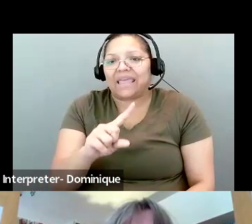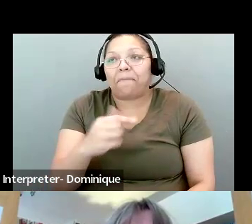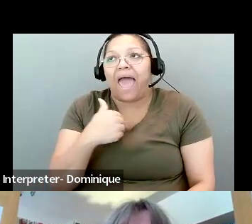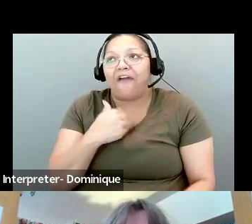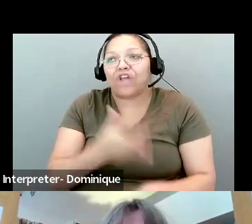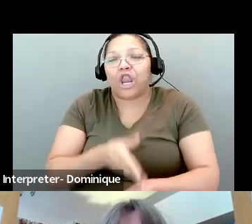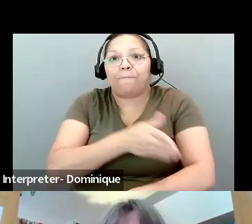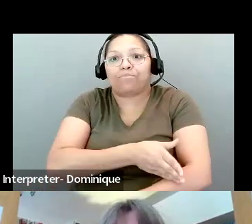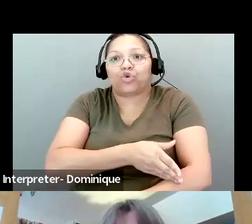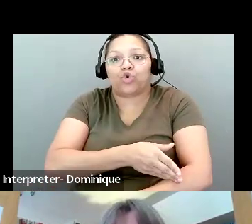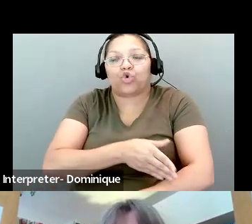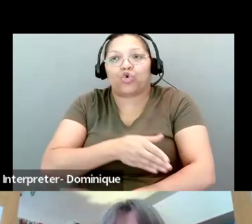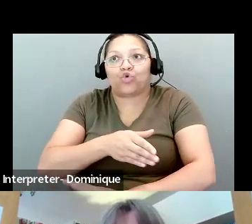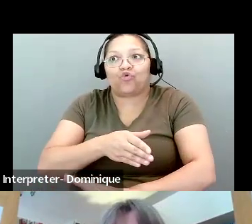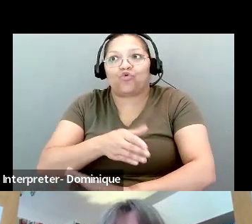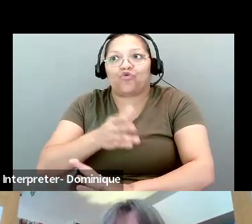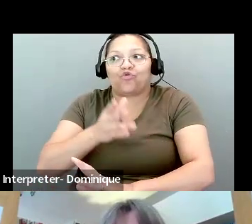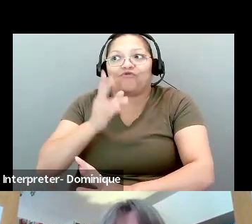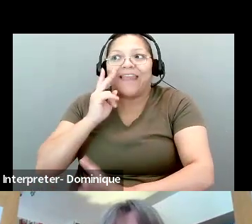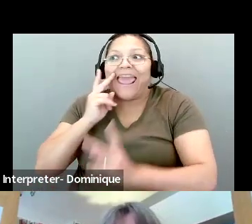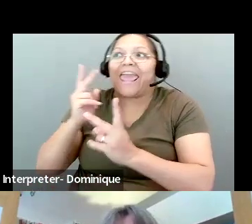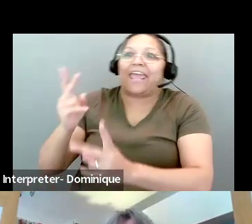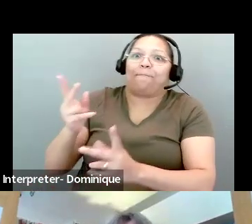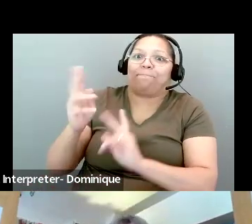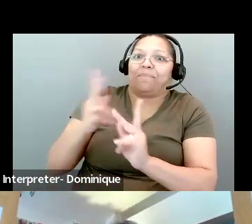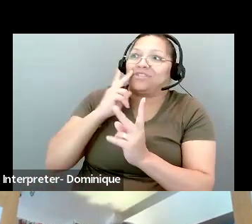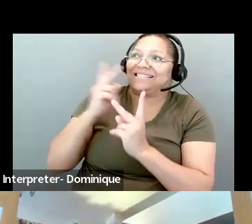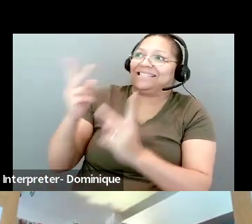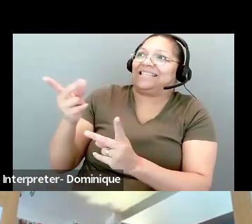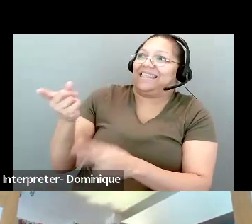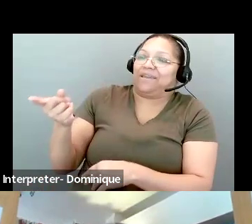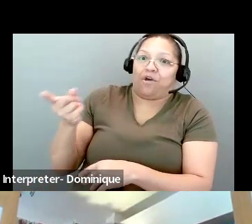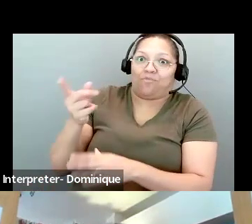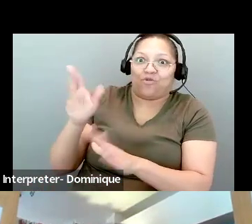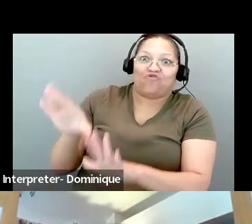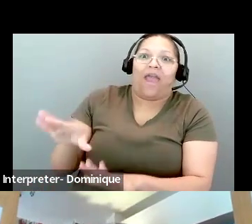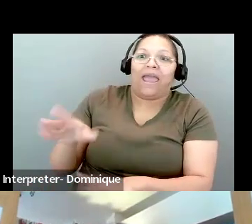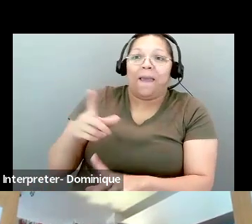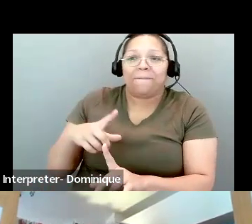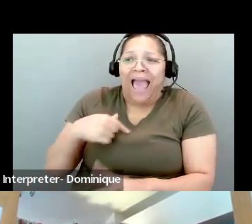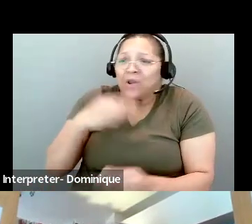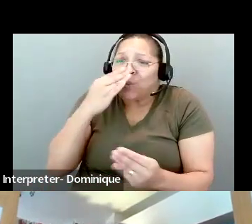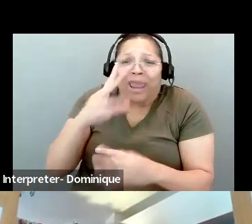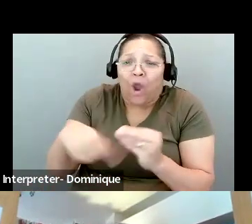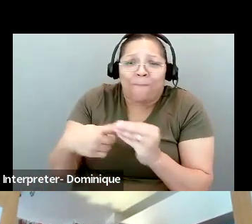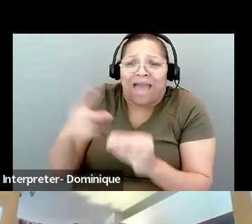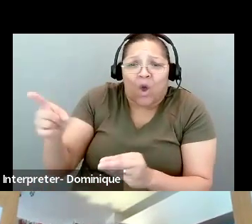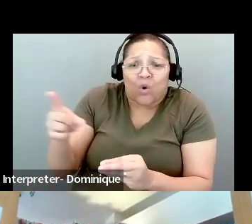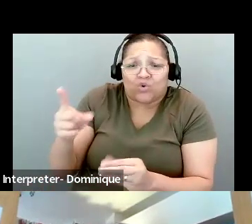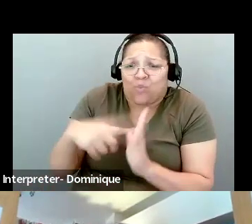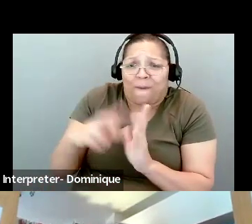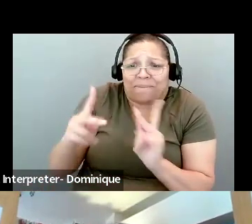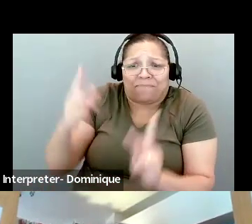image, then they see that as being great. I don't care about their image so much as what